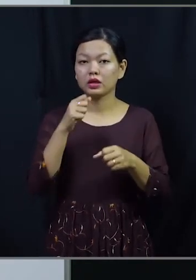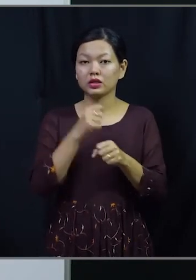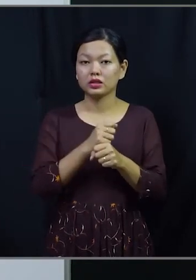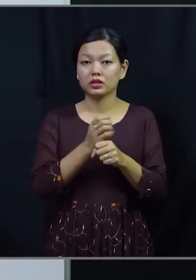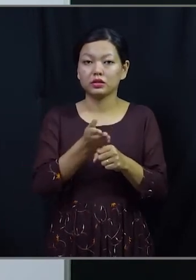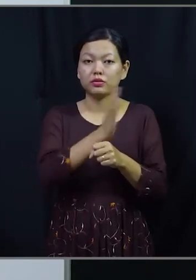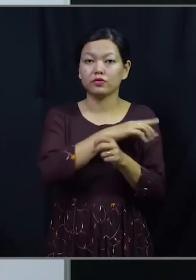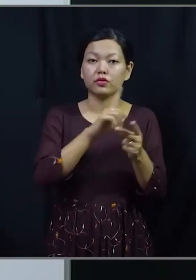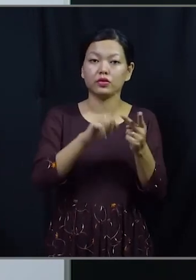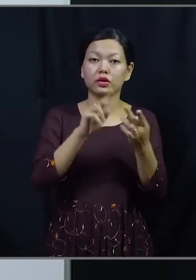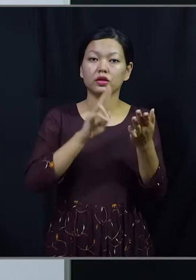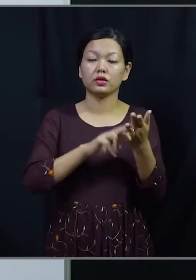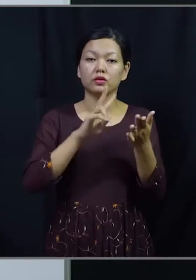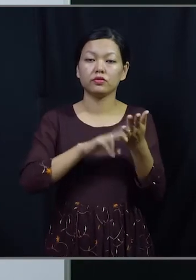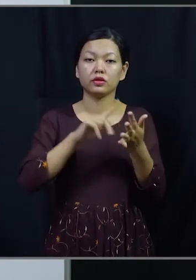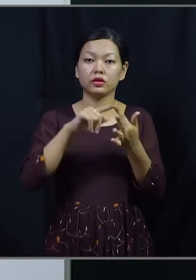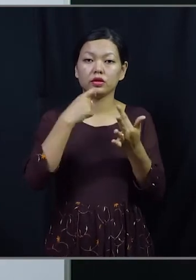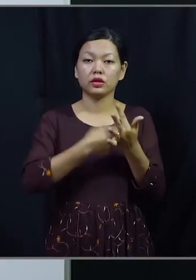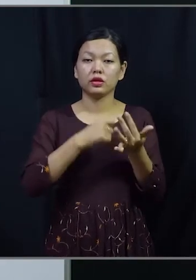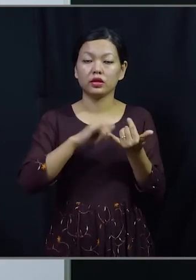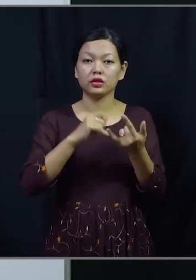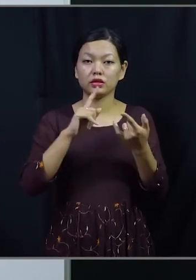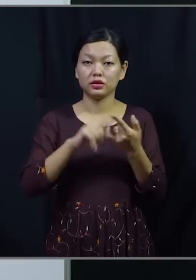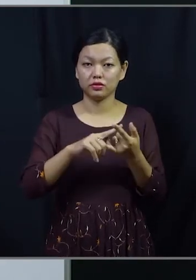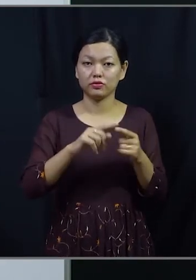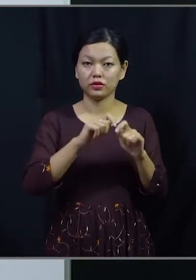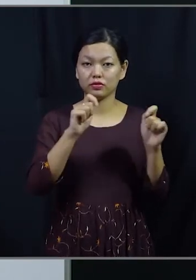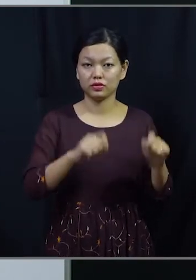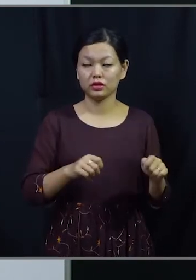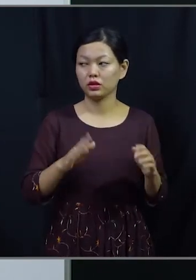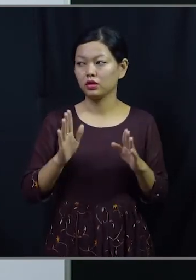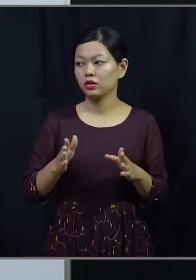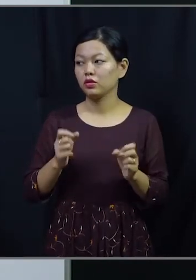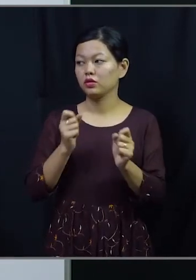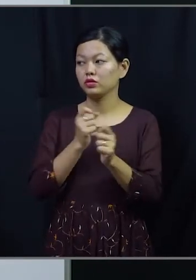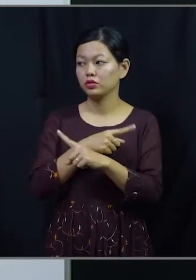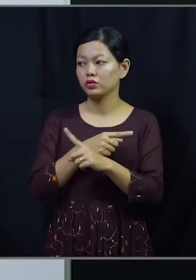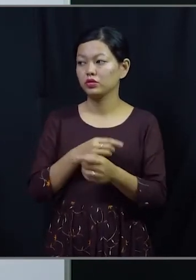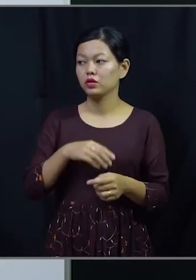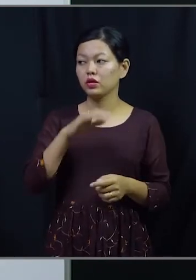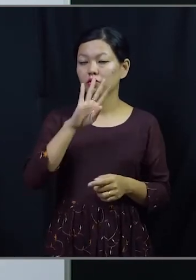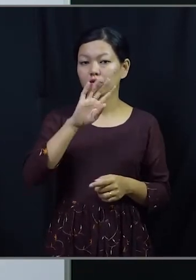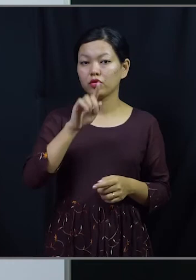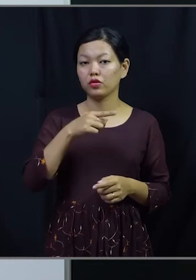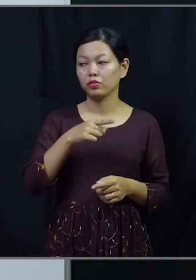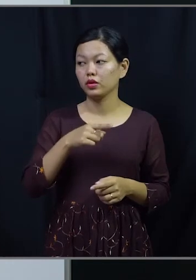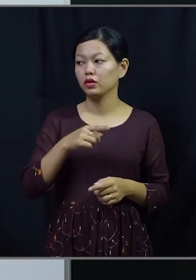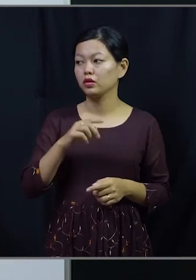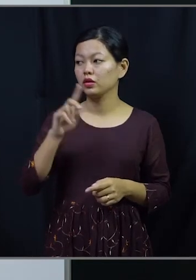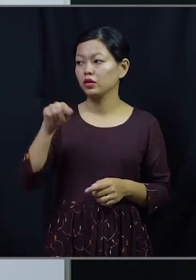right? So we have to switch these two from 4 comma infinity to r plus